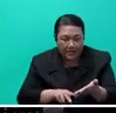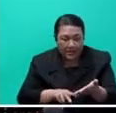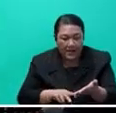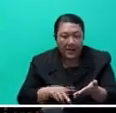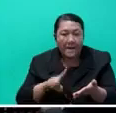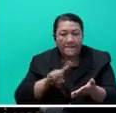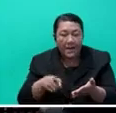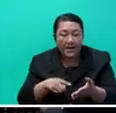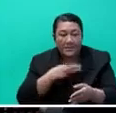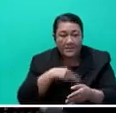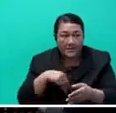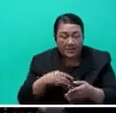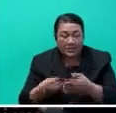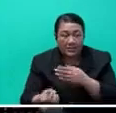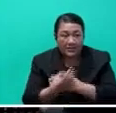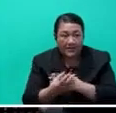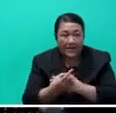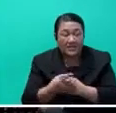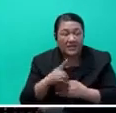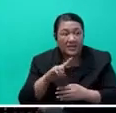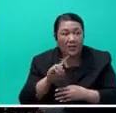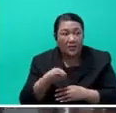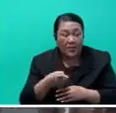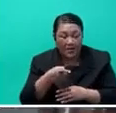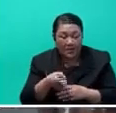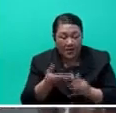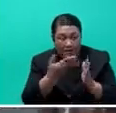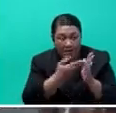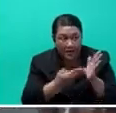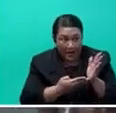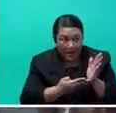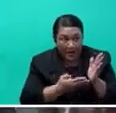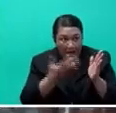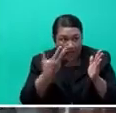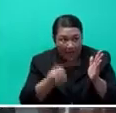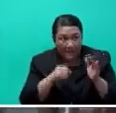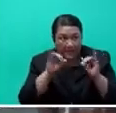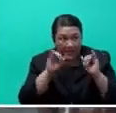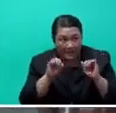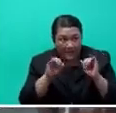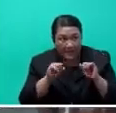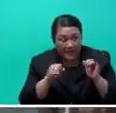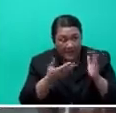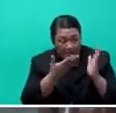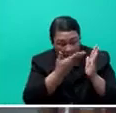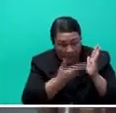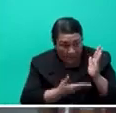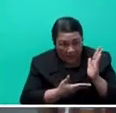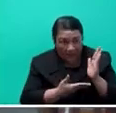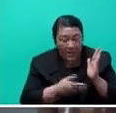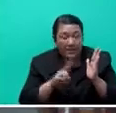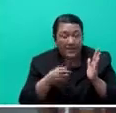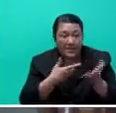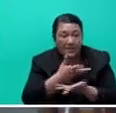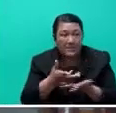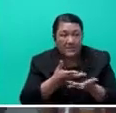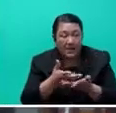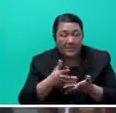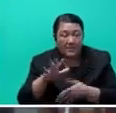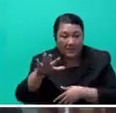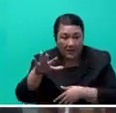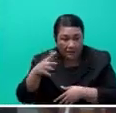the Solicitor General that the current form of the bill, given some issues that came up during a discussion with the drafters at that